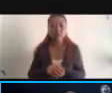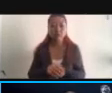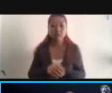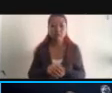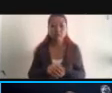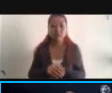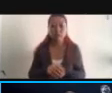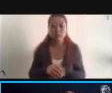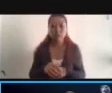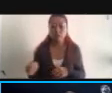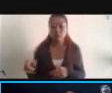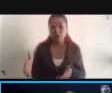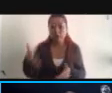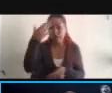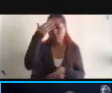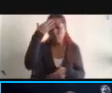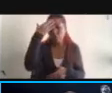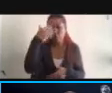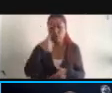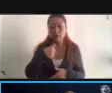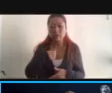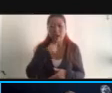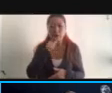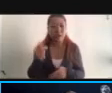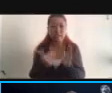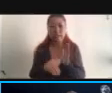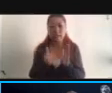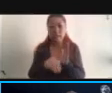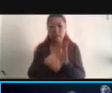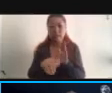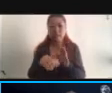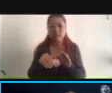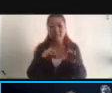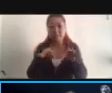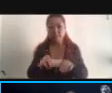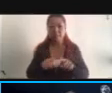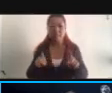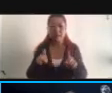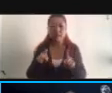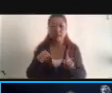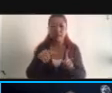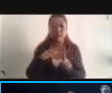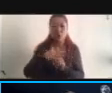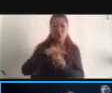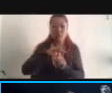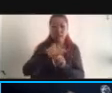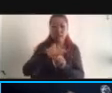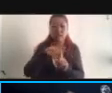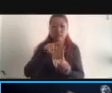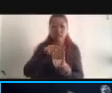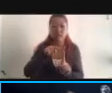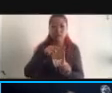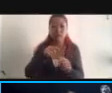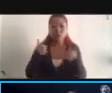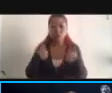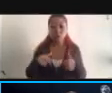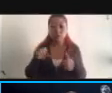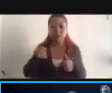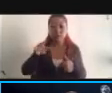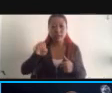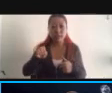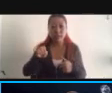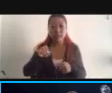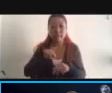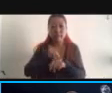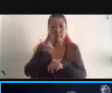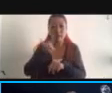As you all know, so I don't really need to repeat, this is done in the context of human spaceflight, where the